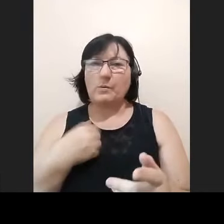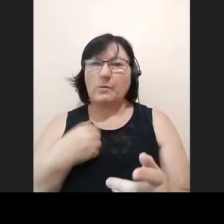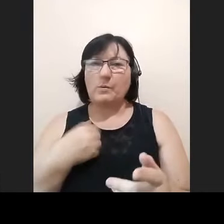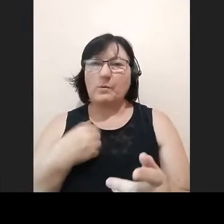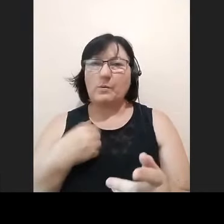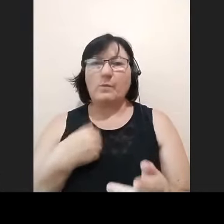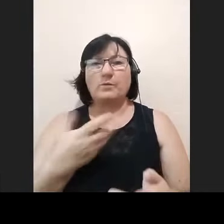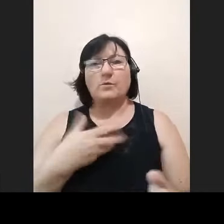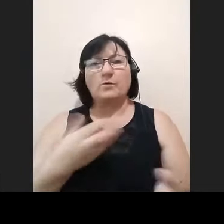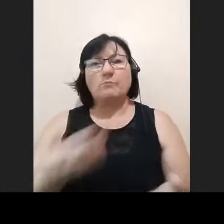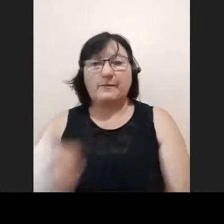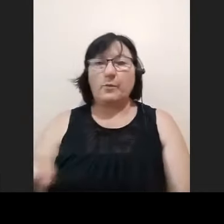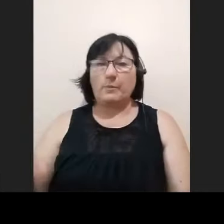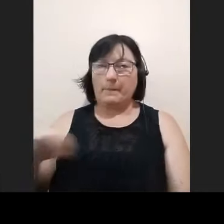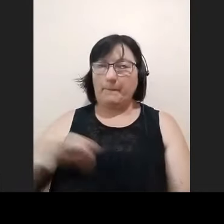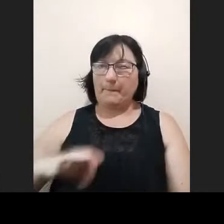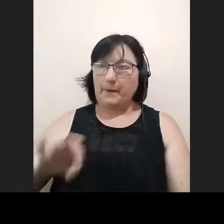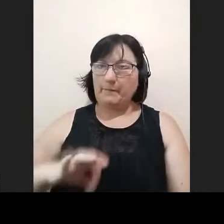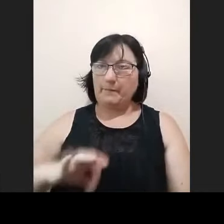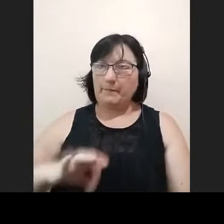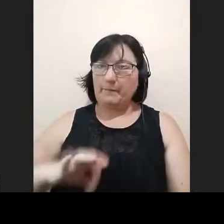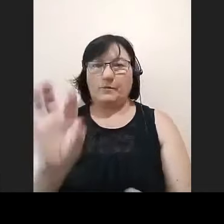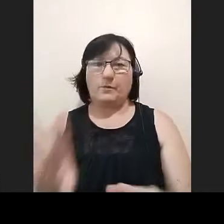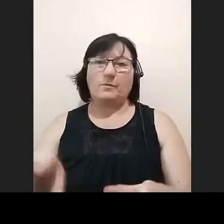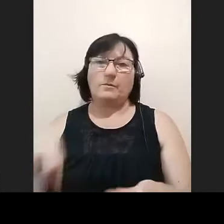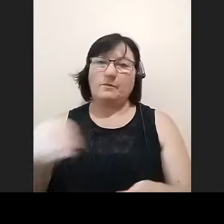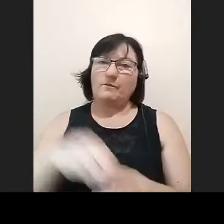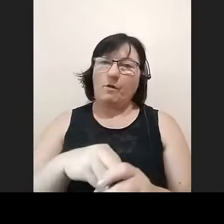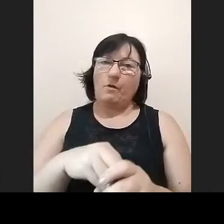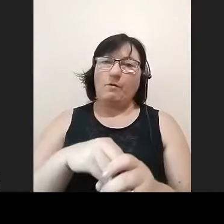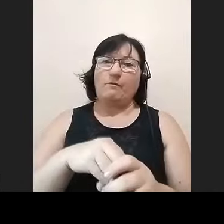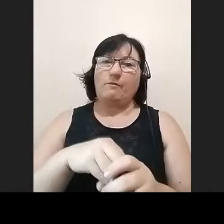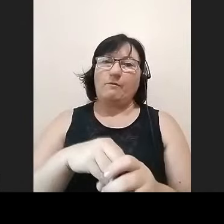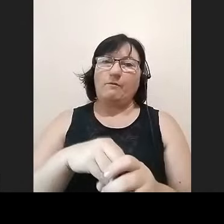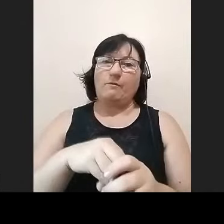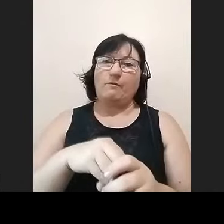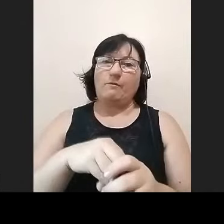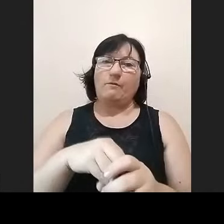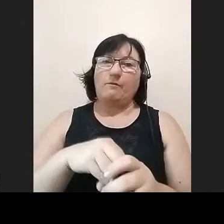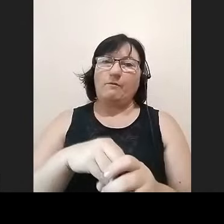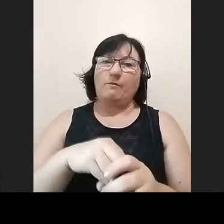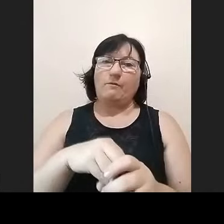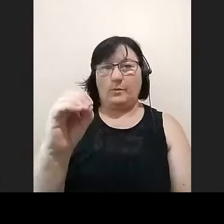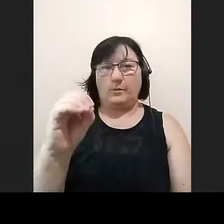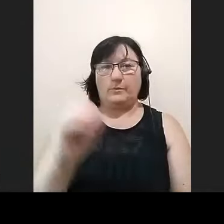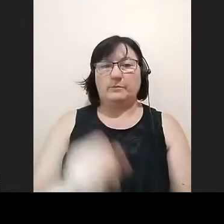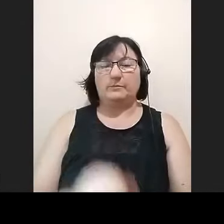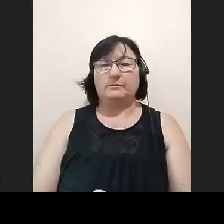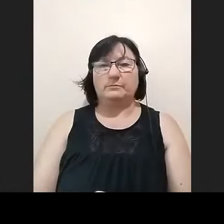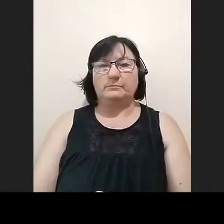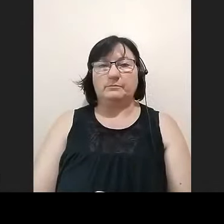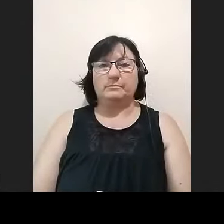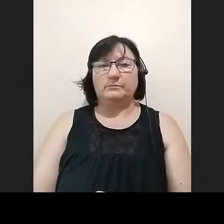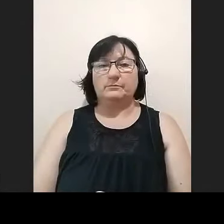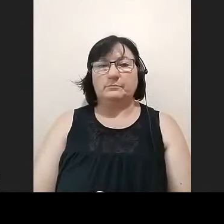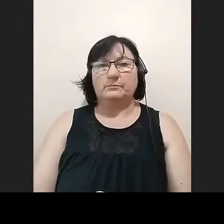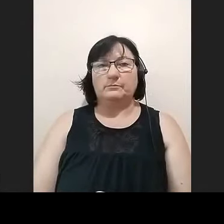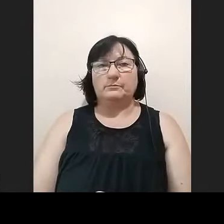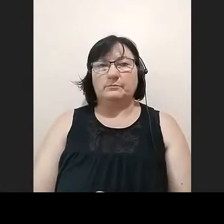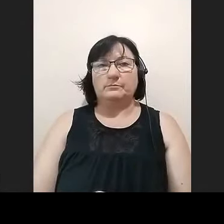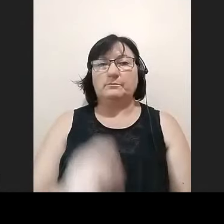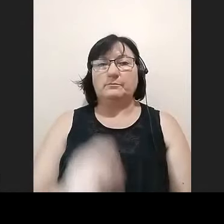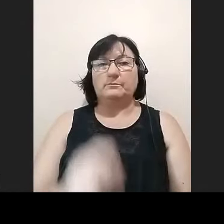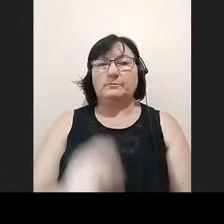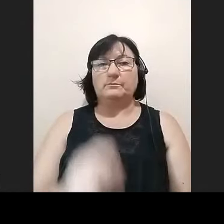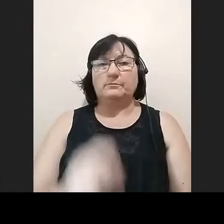AEO. We also need to maybe re-emphasize the fact that the AEO program is a